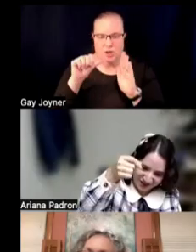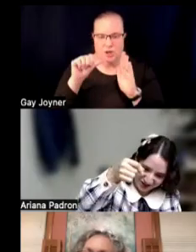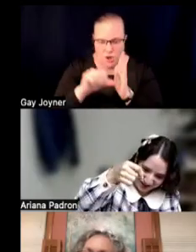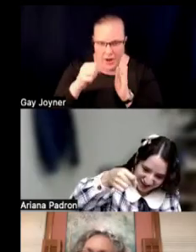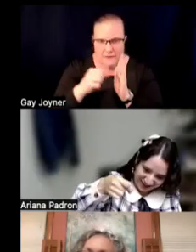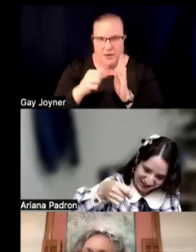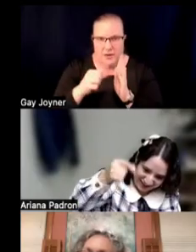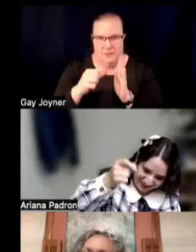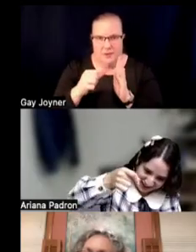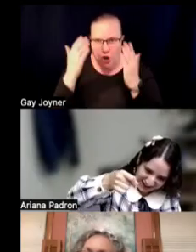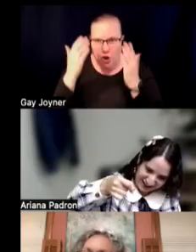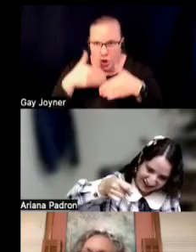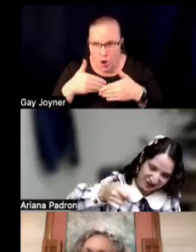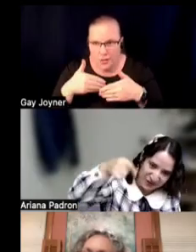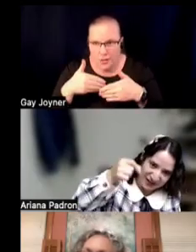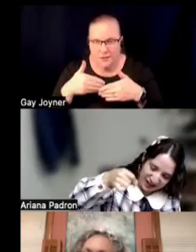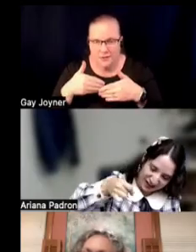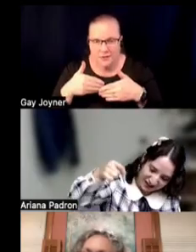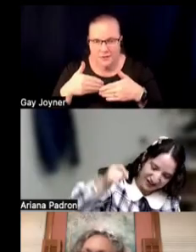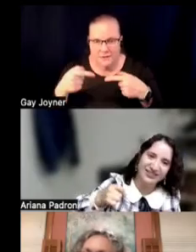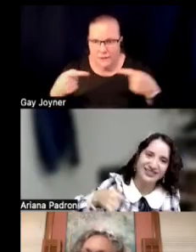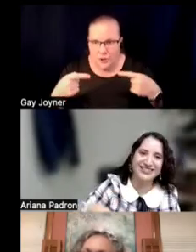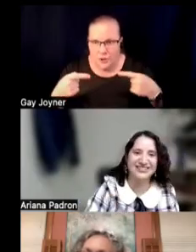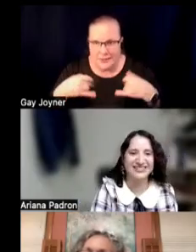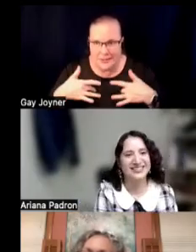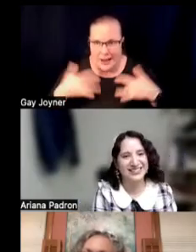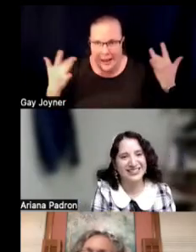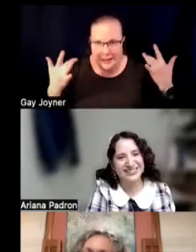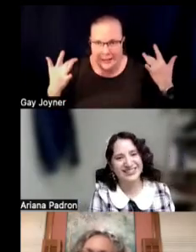pastel and just trying to like get in there to make a line.